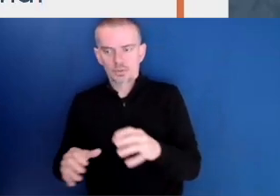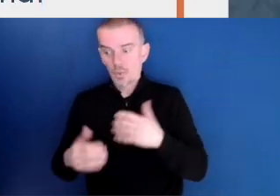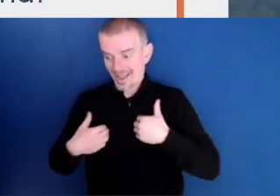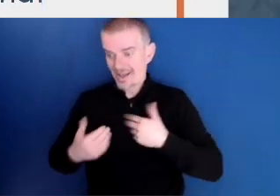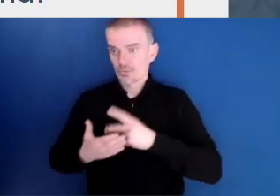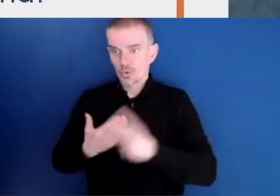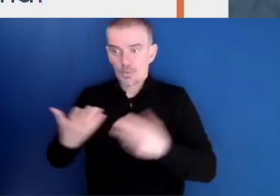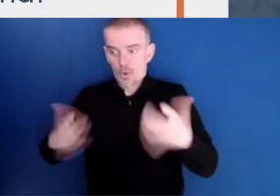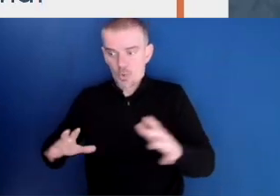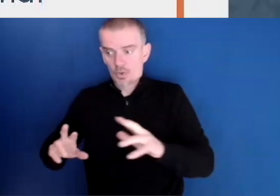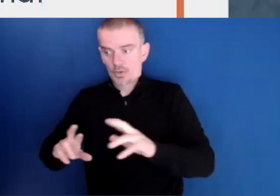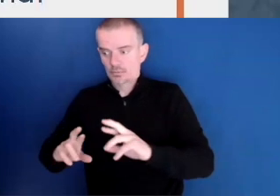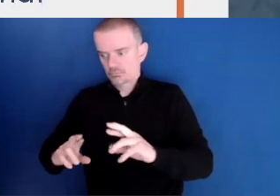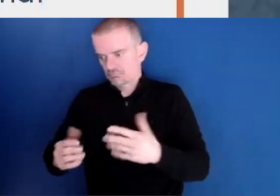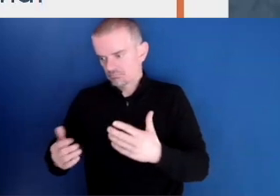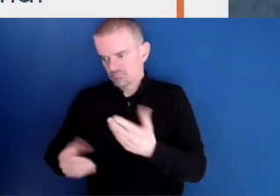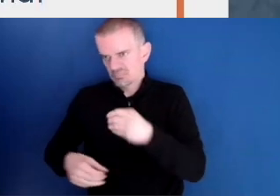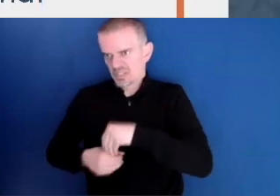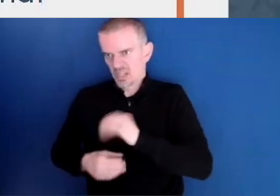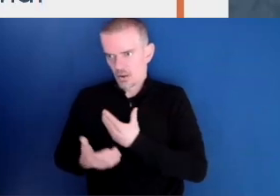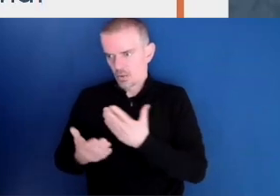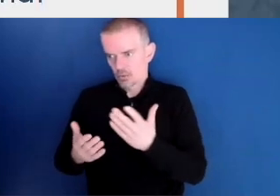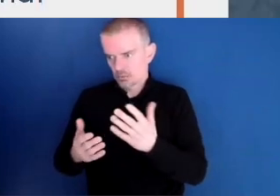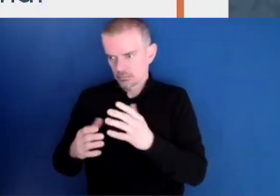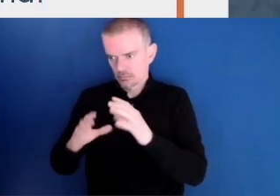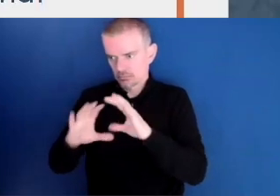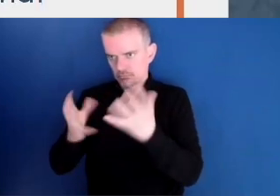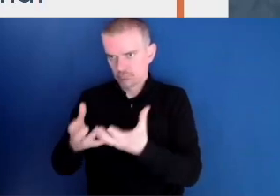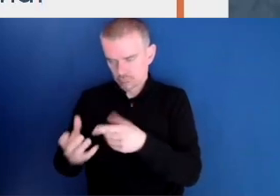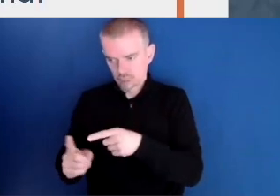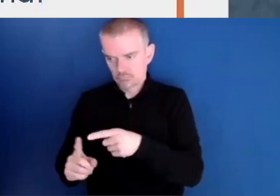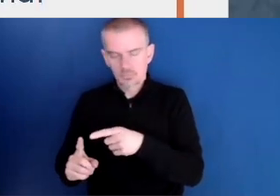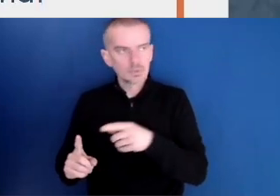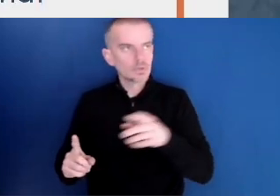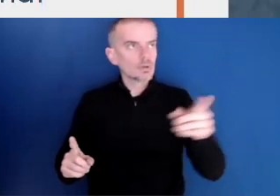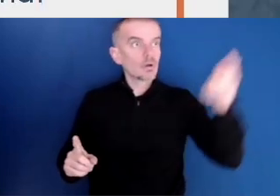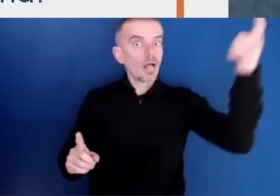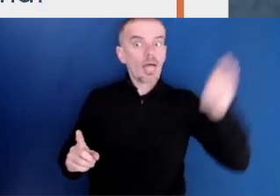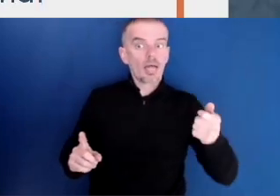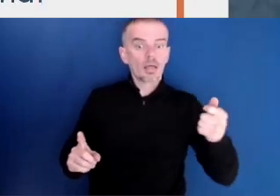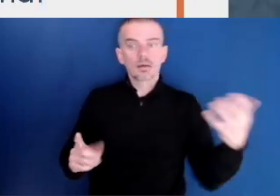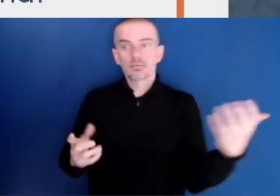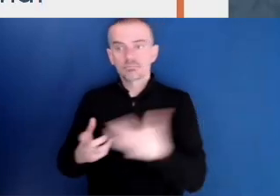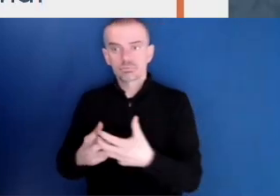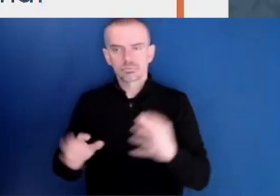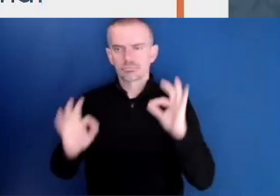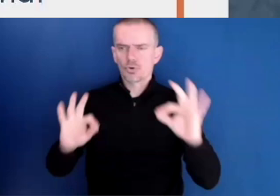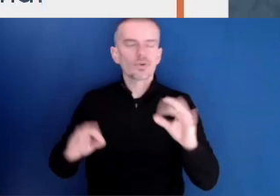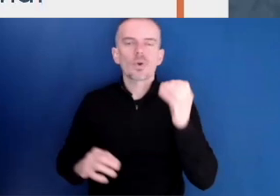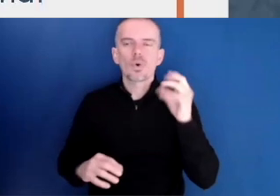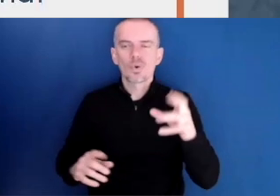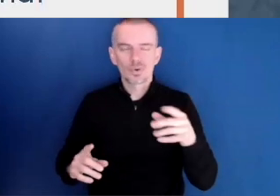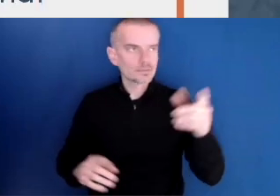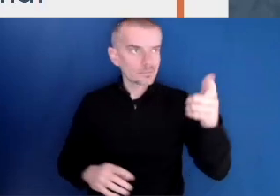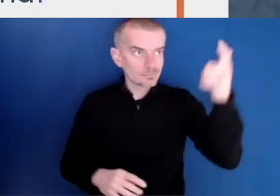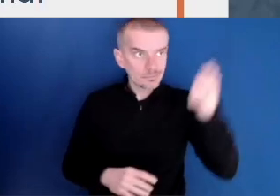not, are we ready to create a whole new program in order to align with this federal grants mission,